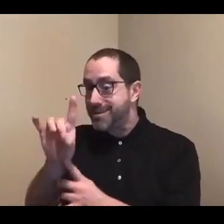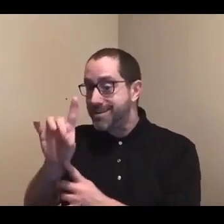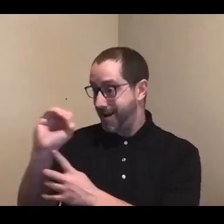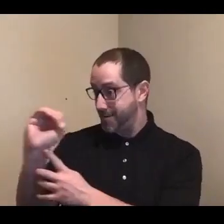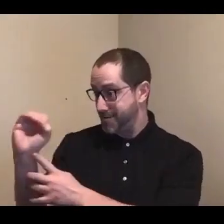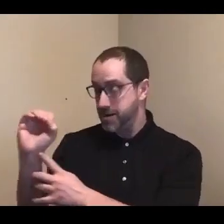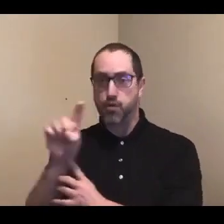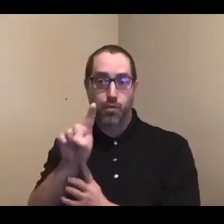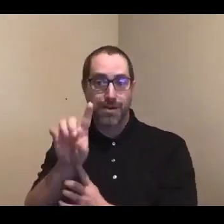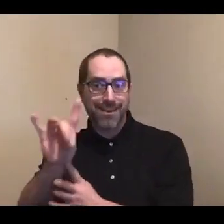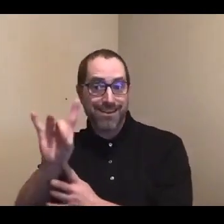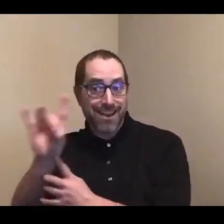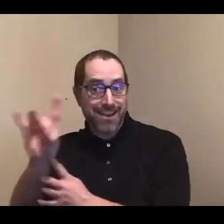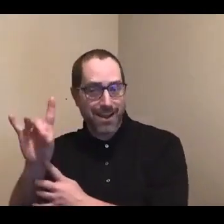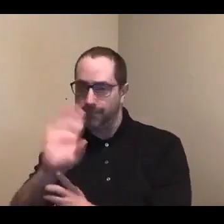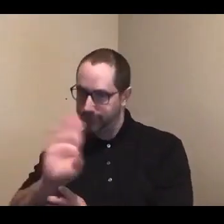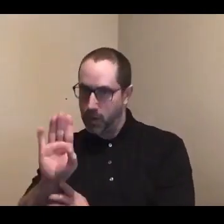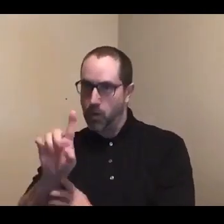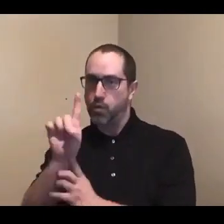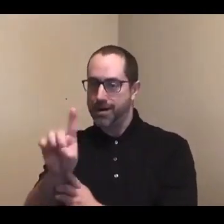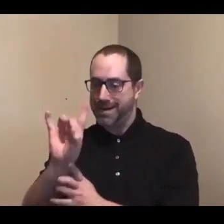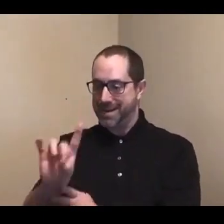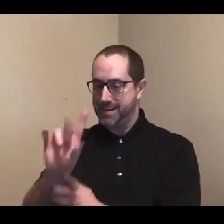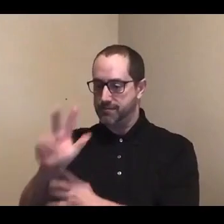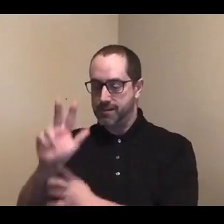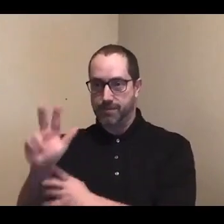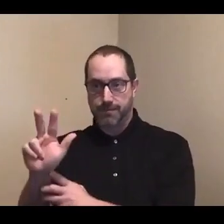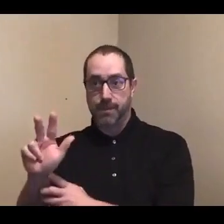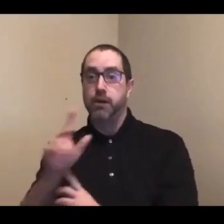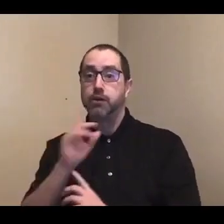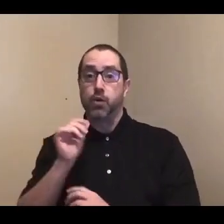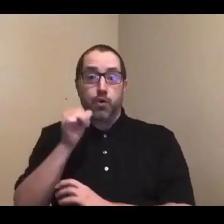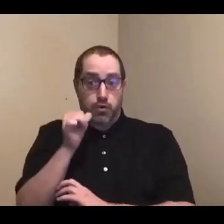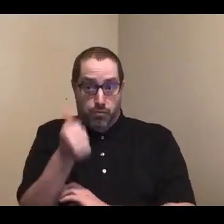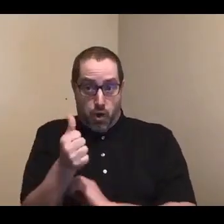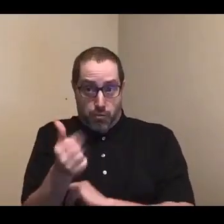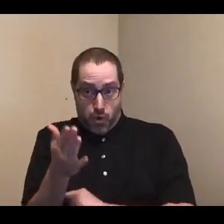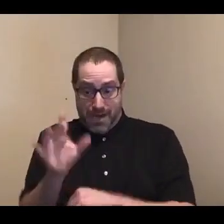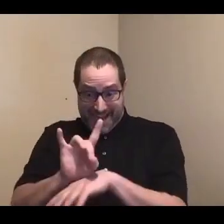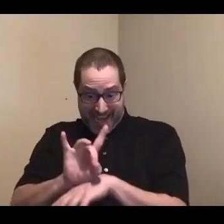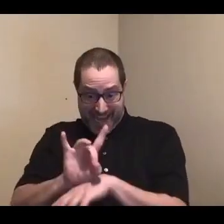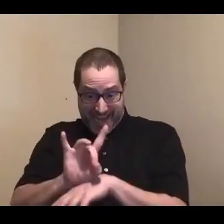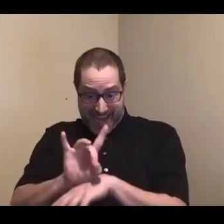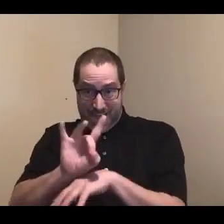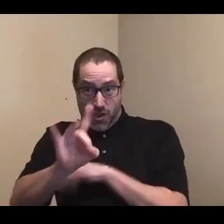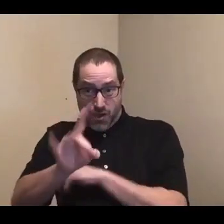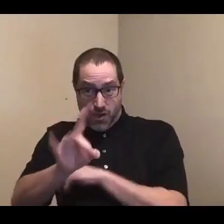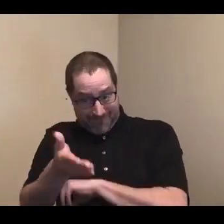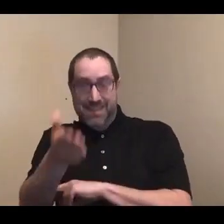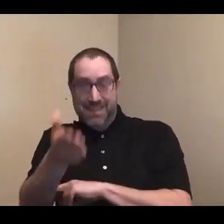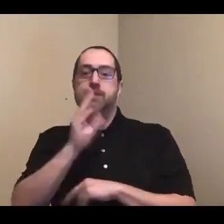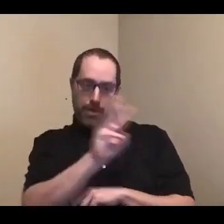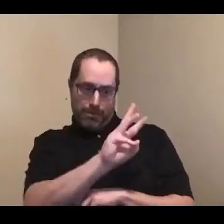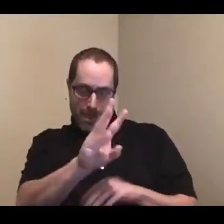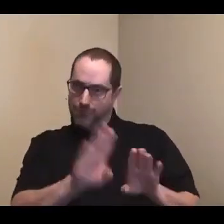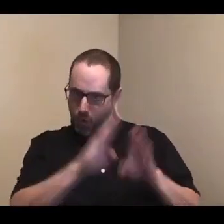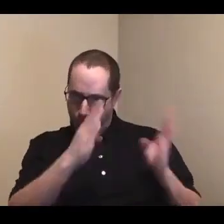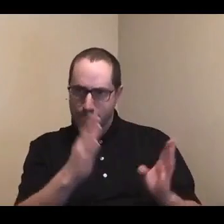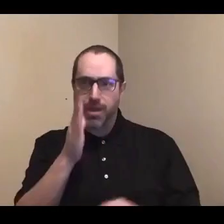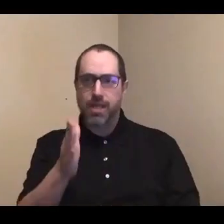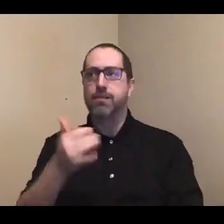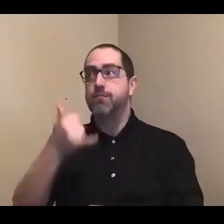number. Both the website and the toll-free number will go live tomorrow at 8 o'clock in the morning. Tomorrow appointments will be